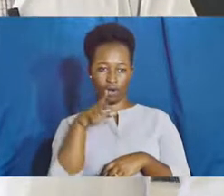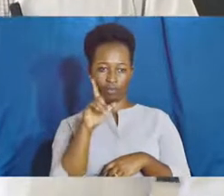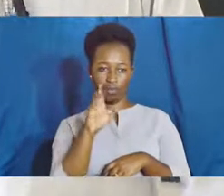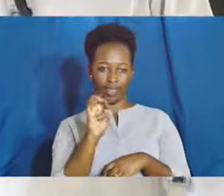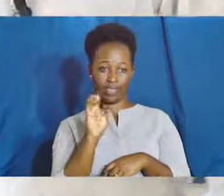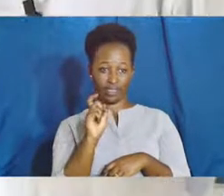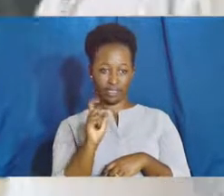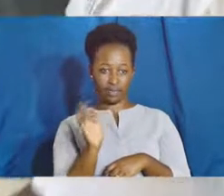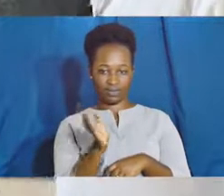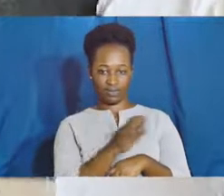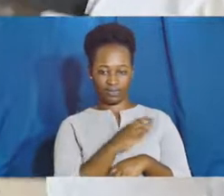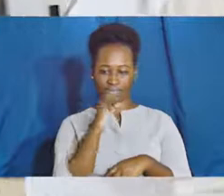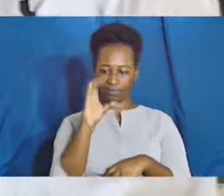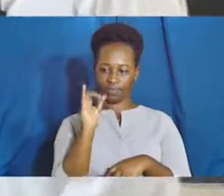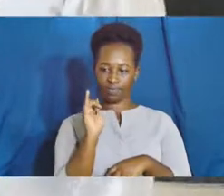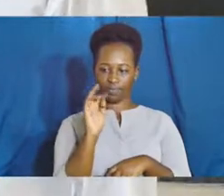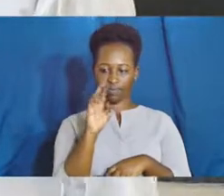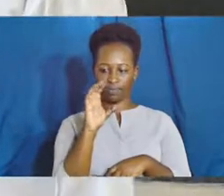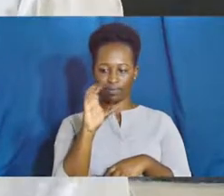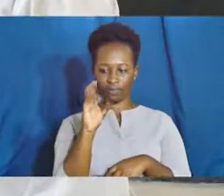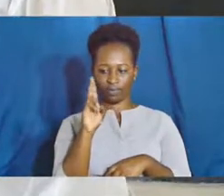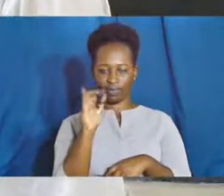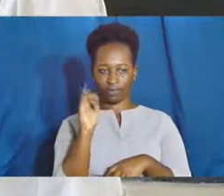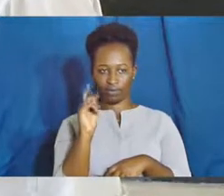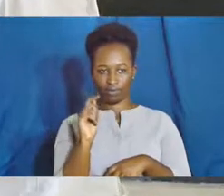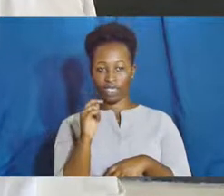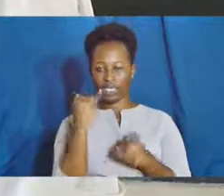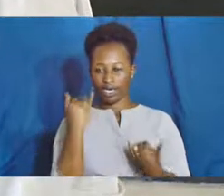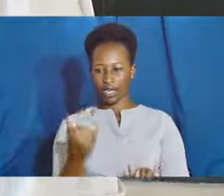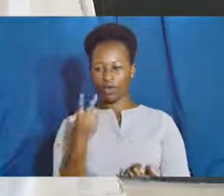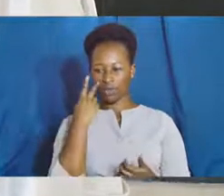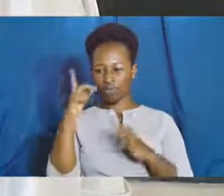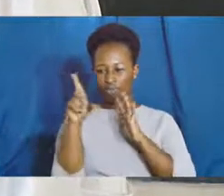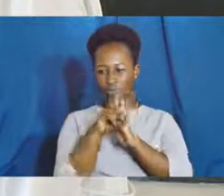this the statement of these laws.